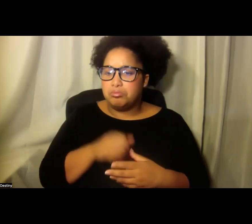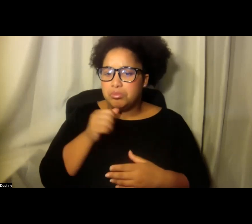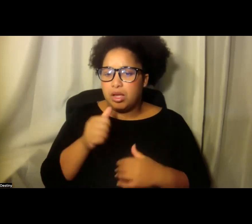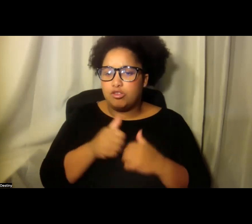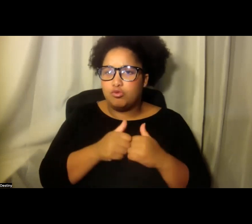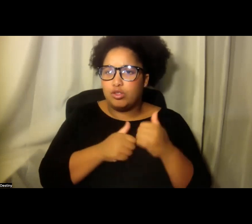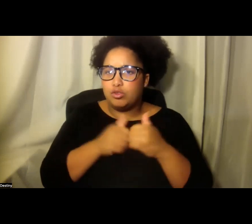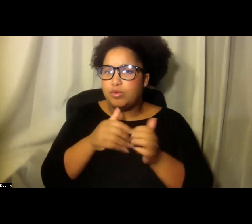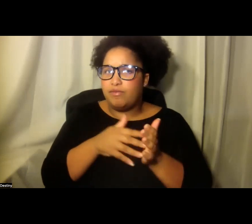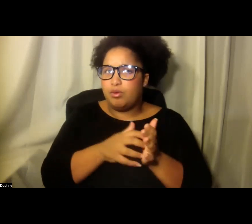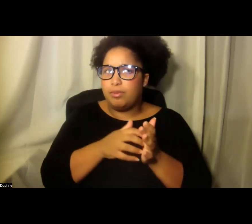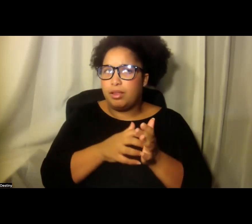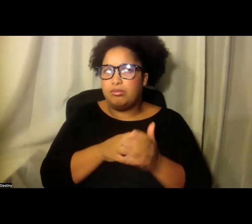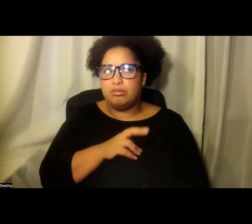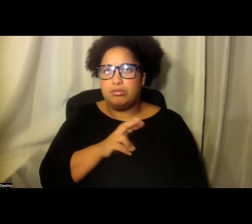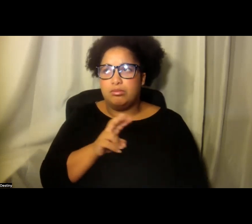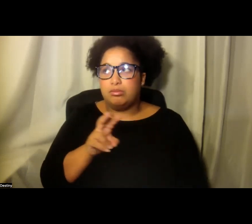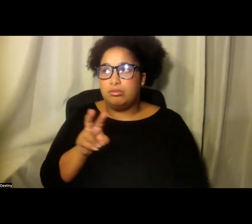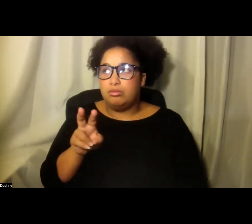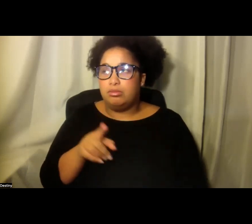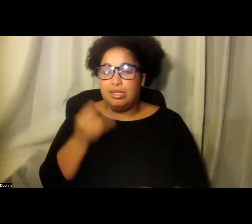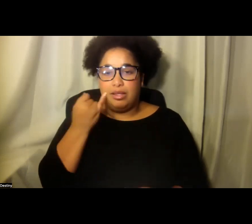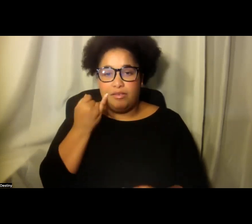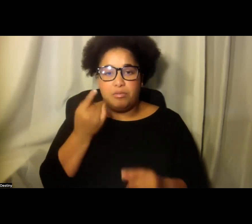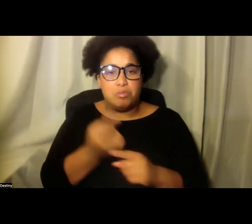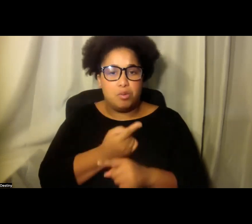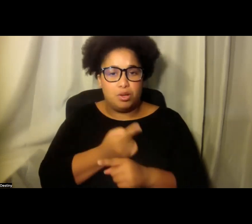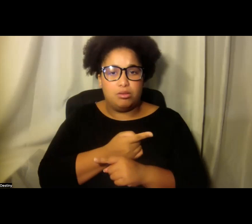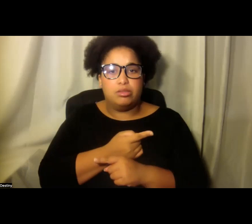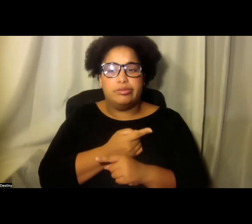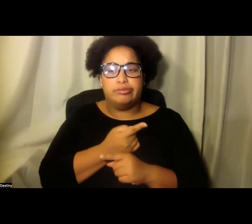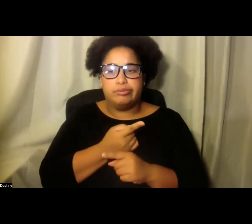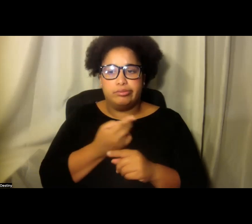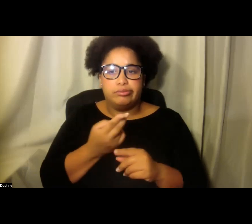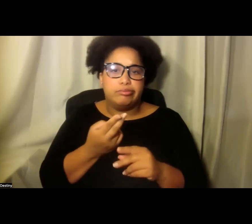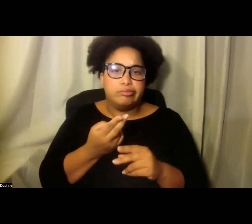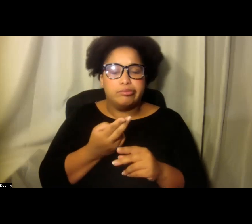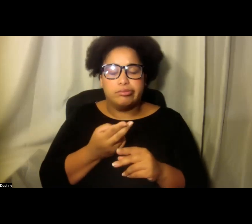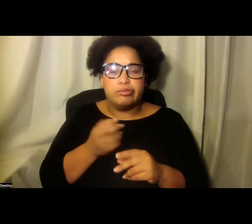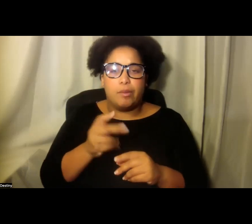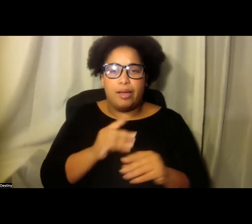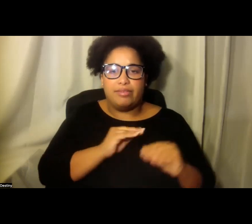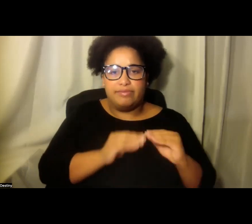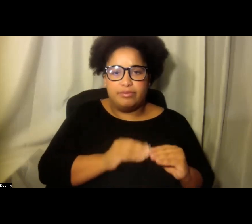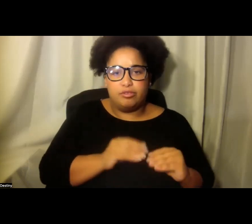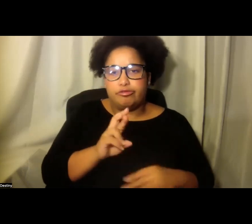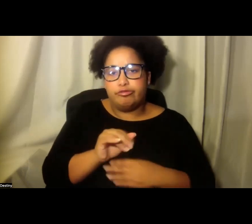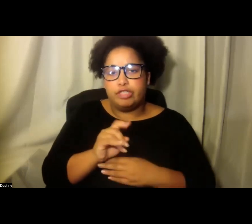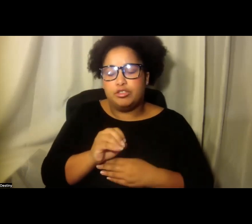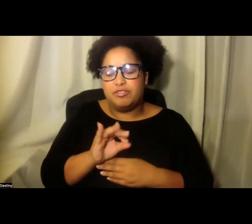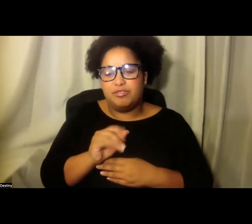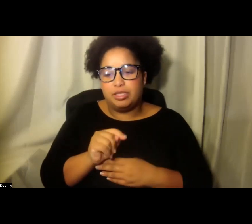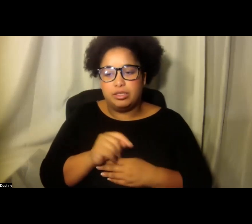non-structural vulnerabilities that could be addressed through proper retrofit. The next step was to, and Anthony